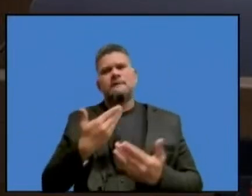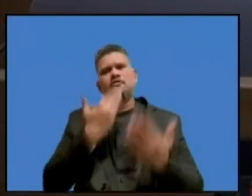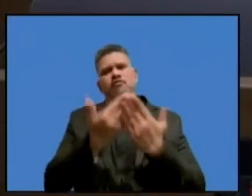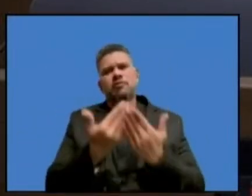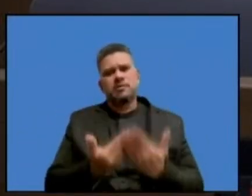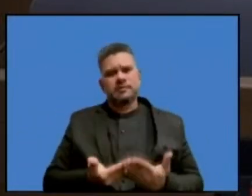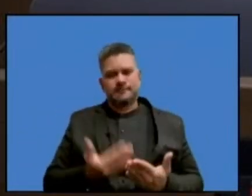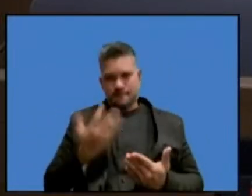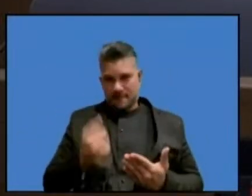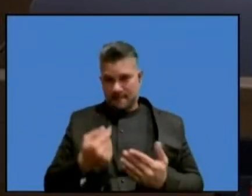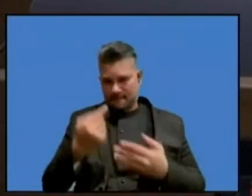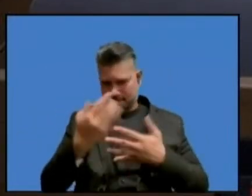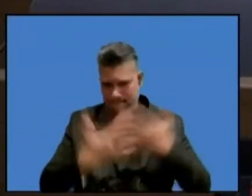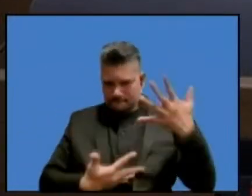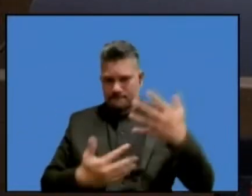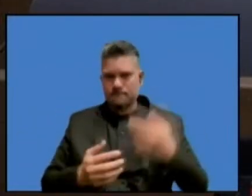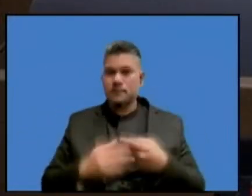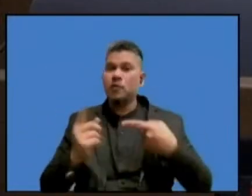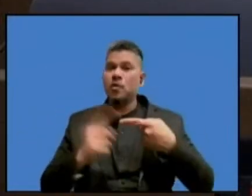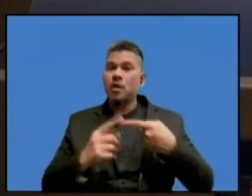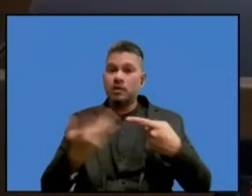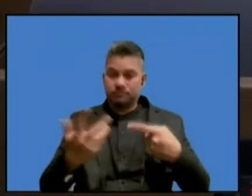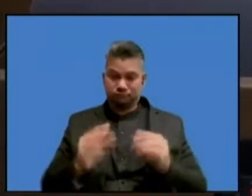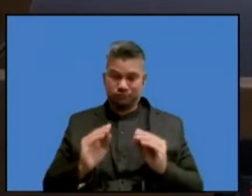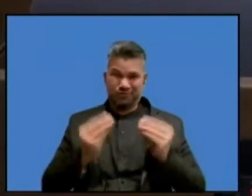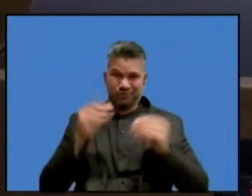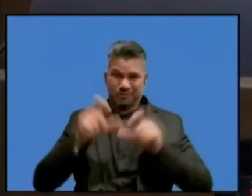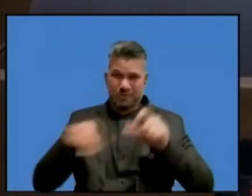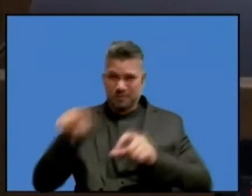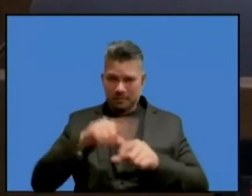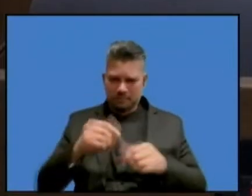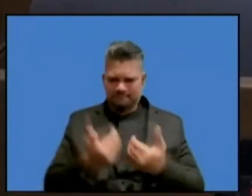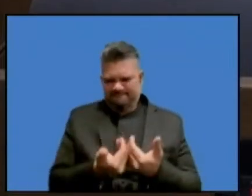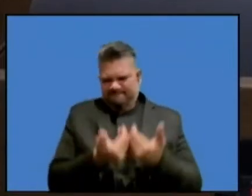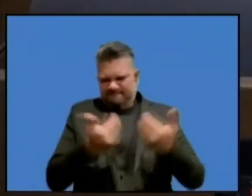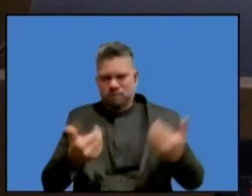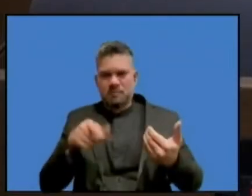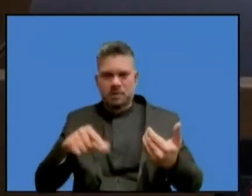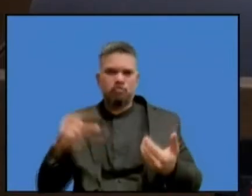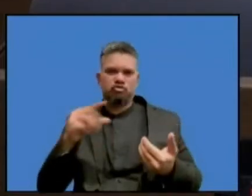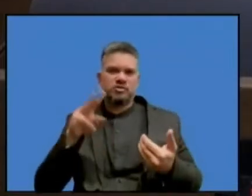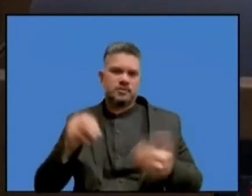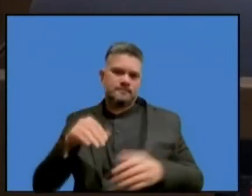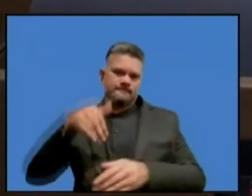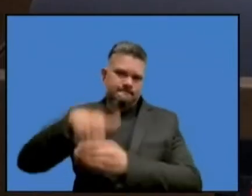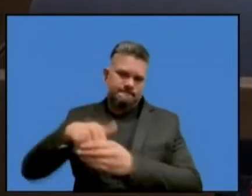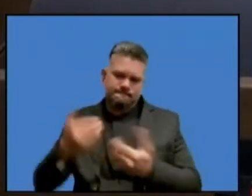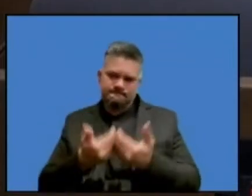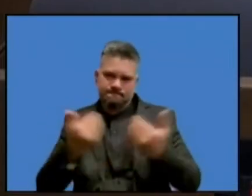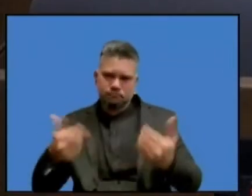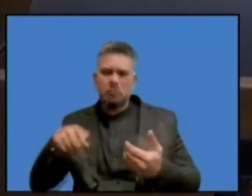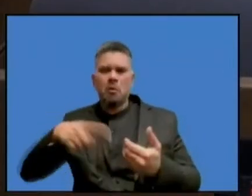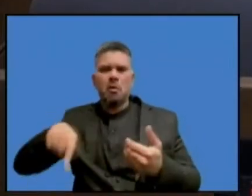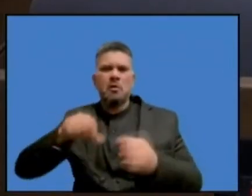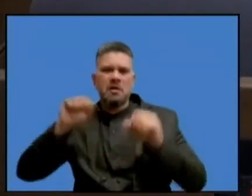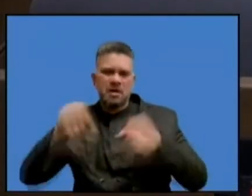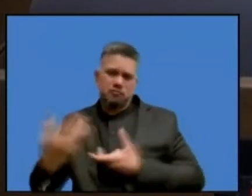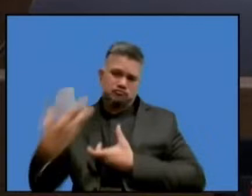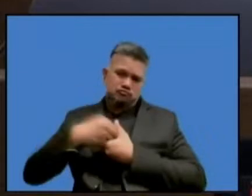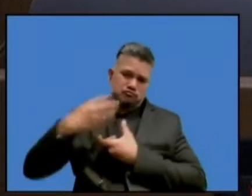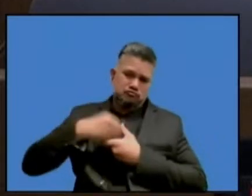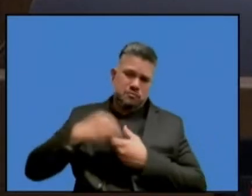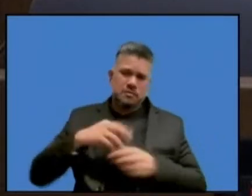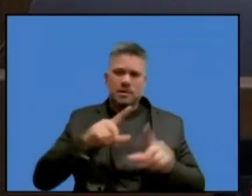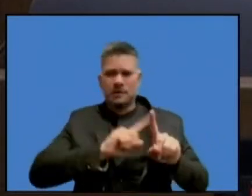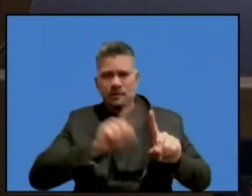1, to recognize young people as an independent stakeholder group to ensure our meaningful participation in reviews, decision-making, and